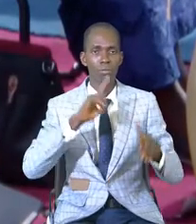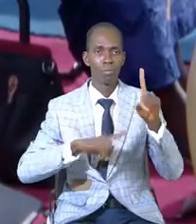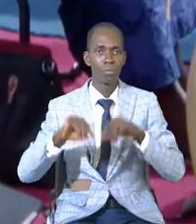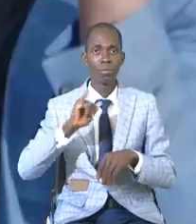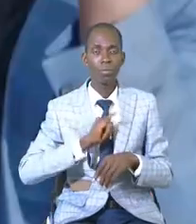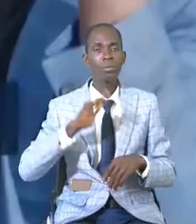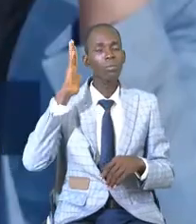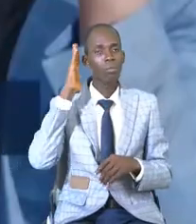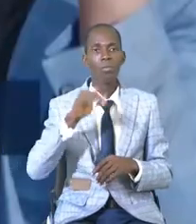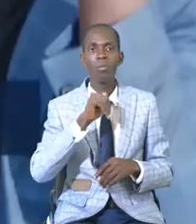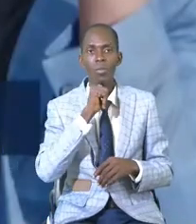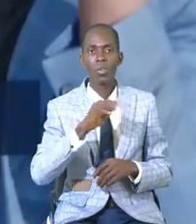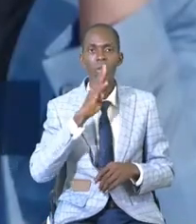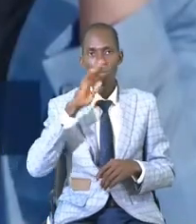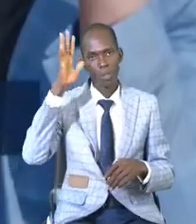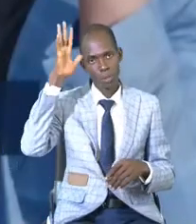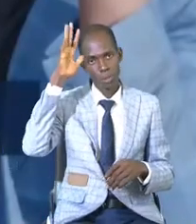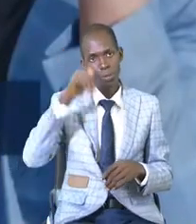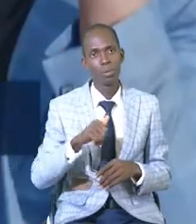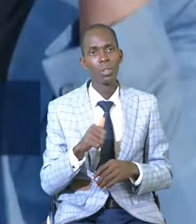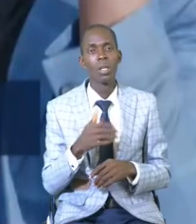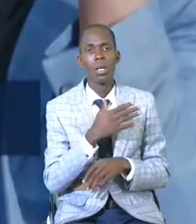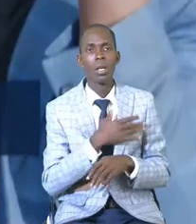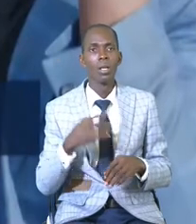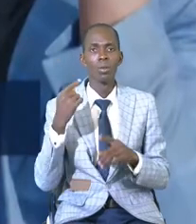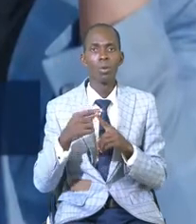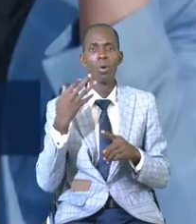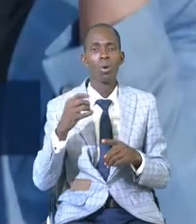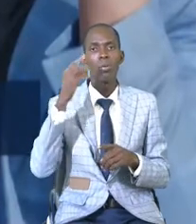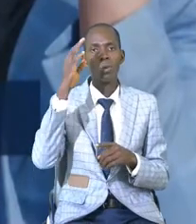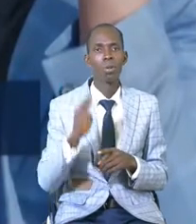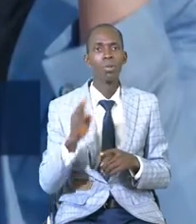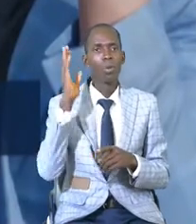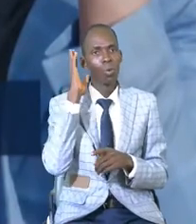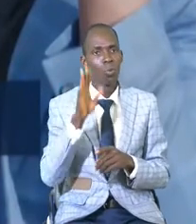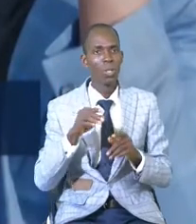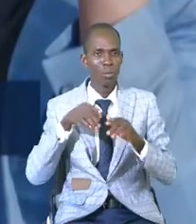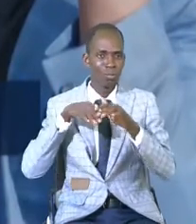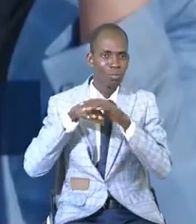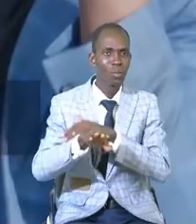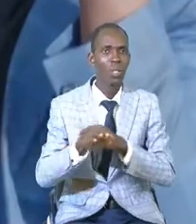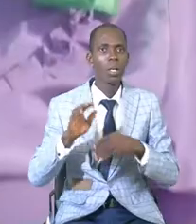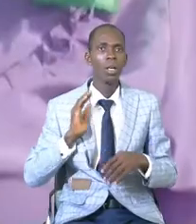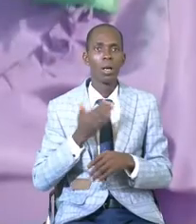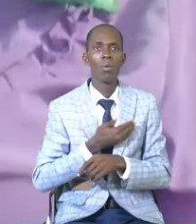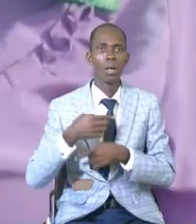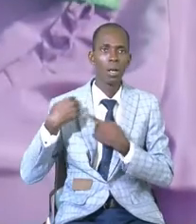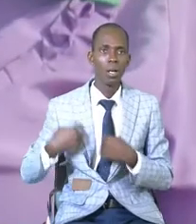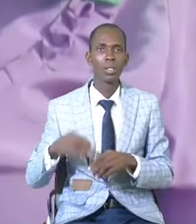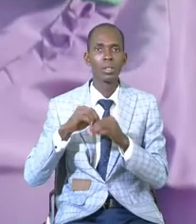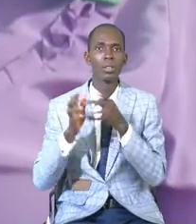will not be hardened, and the word of God will penetrate our hearts in